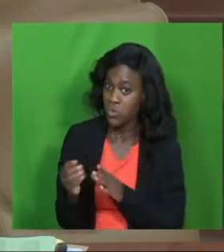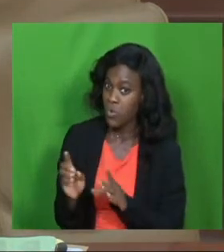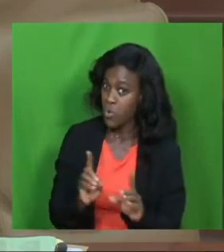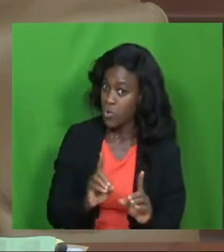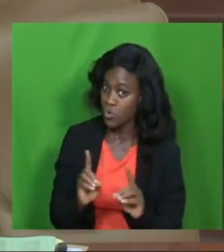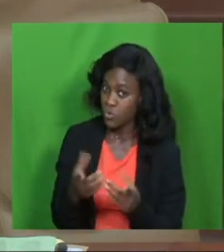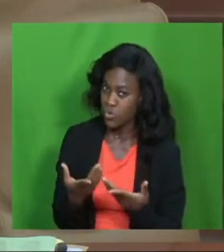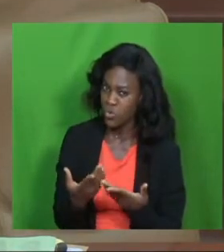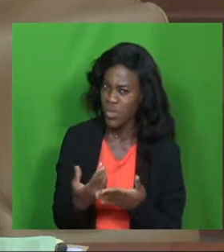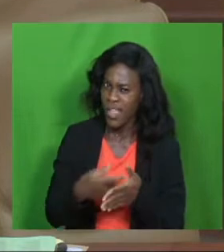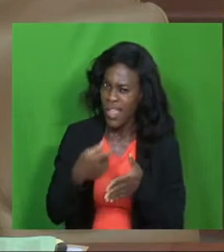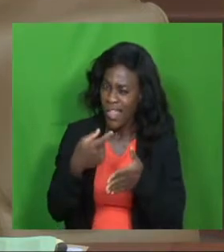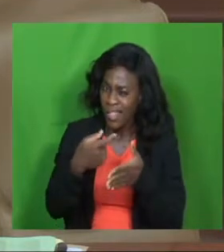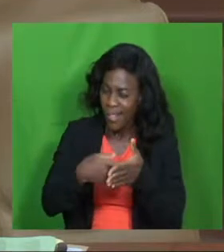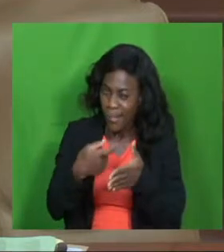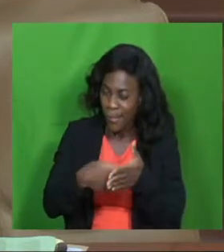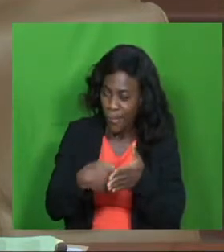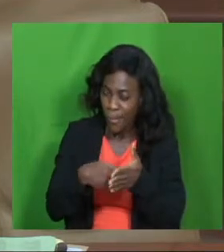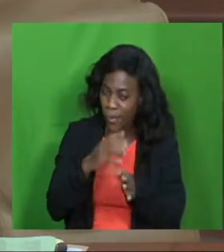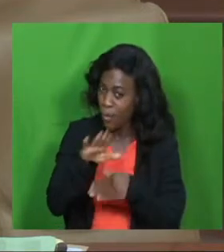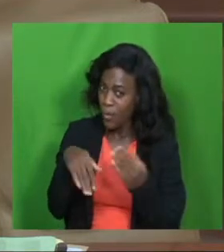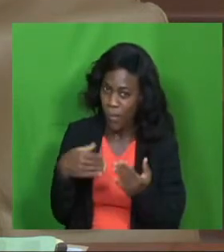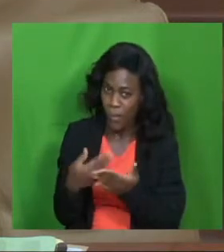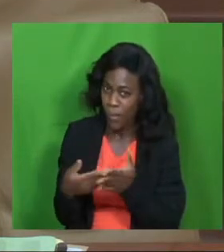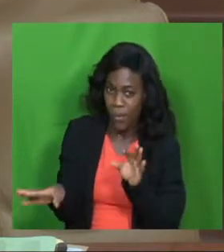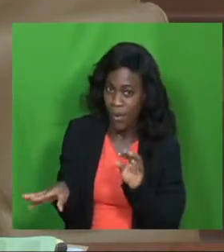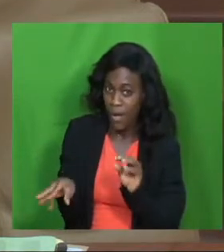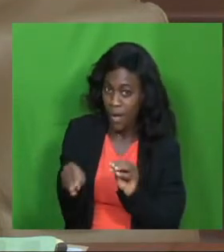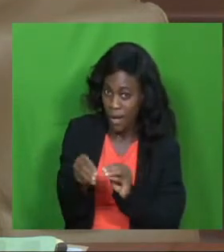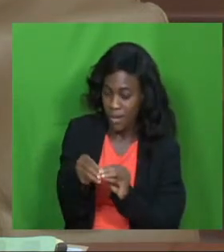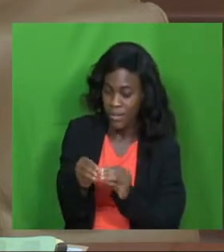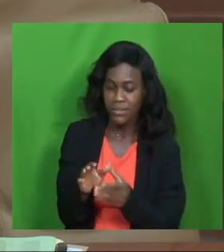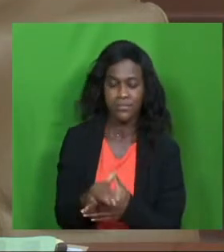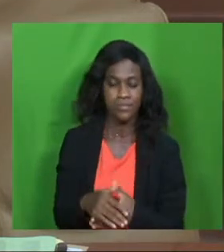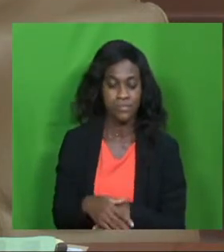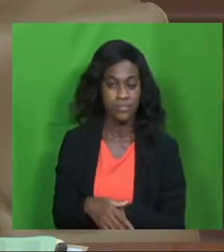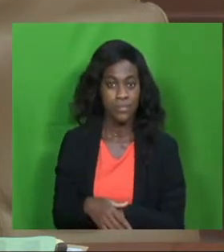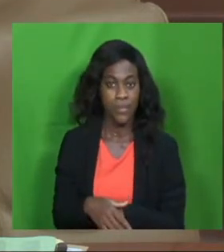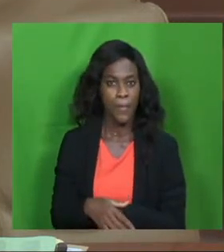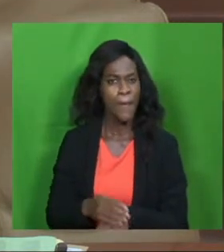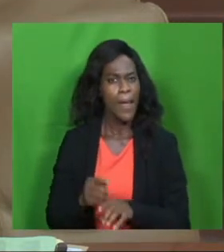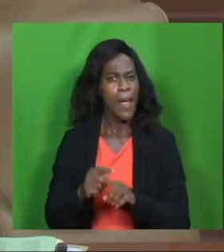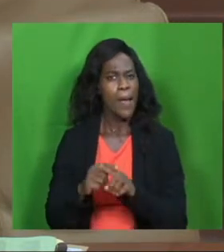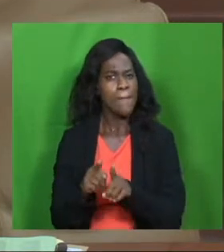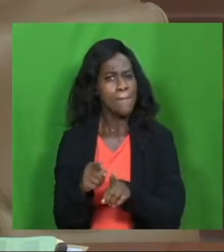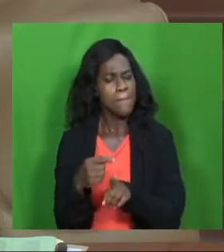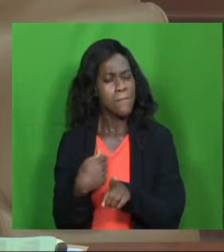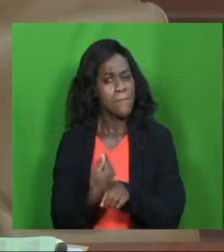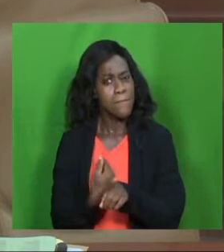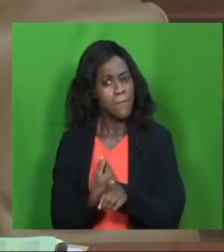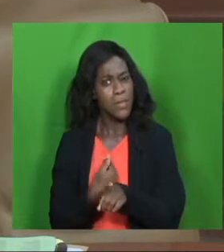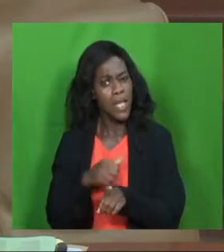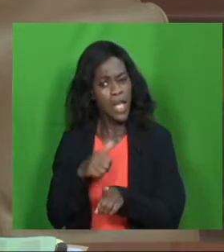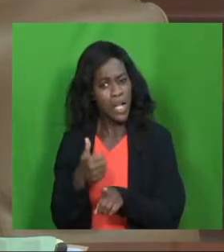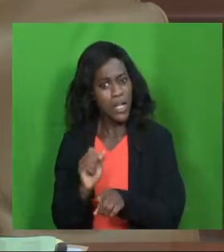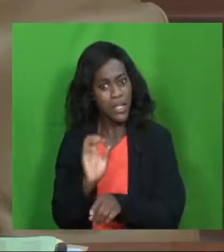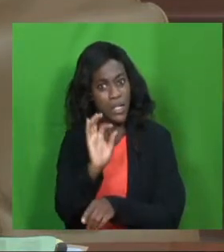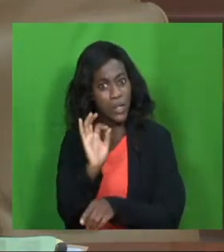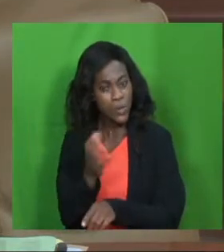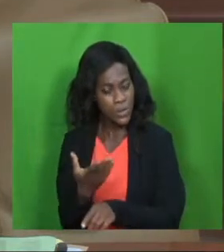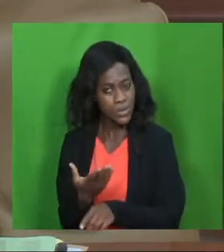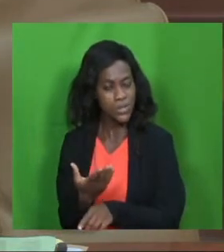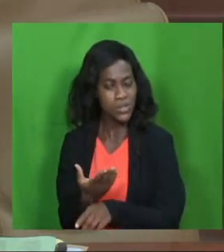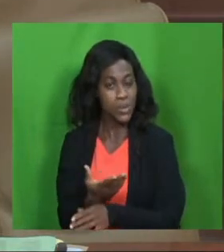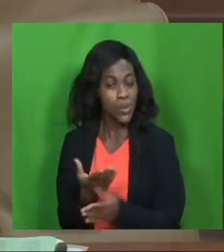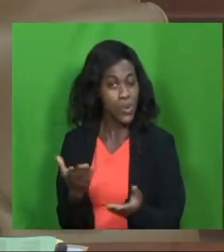the cost of those projects. Mr. Speaker, my follow-up question relates to the distribution